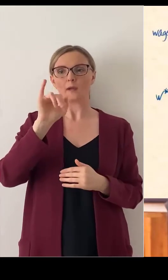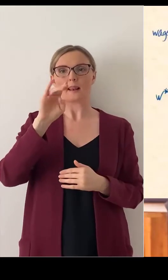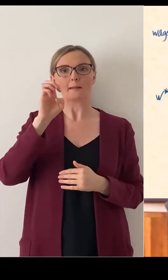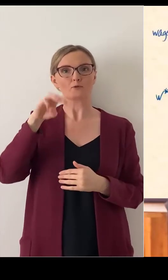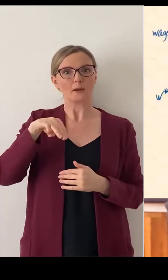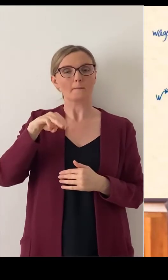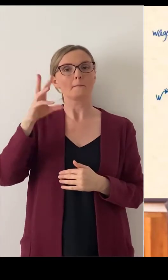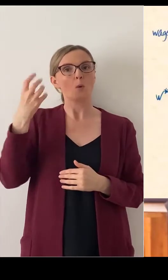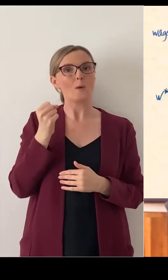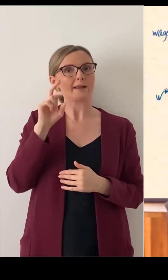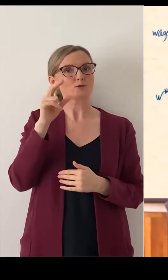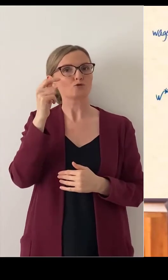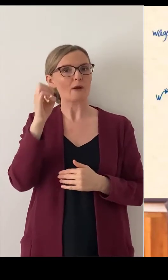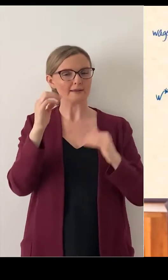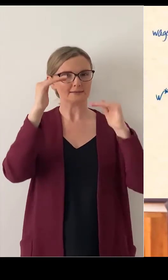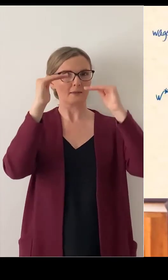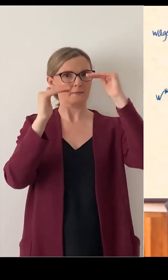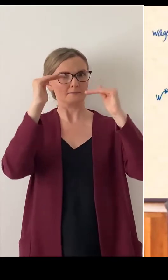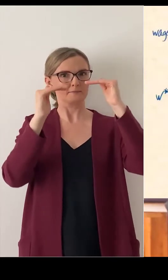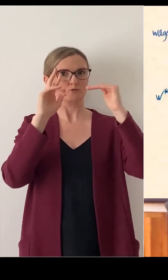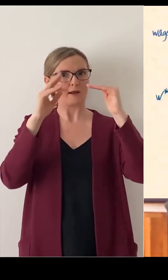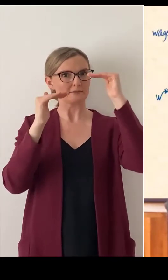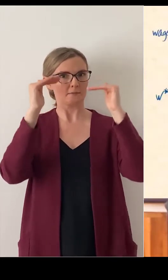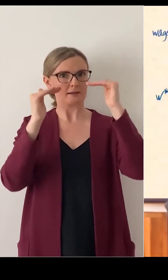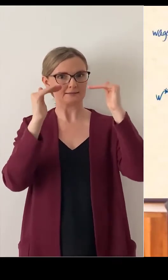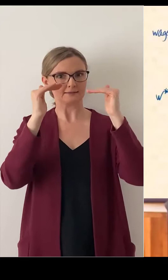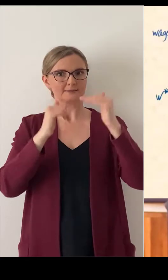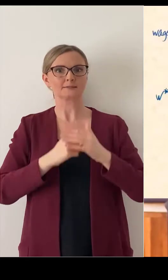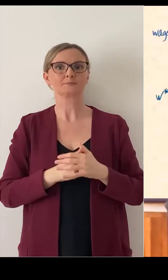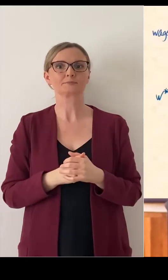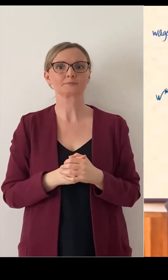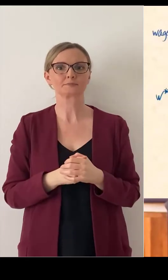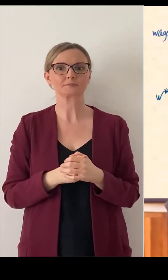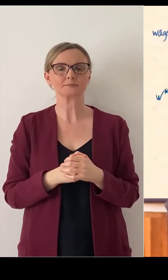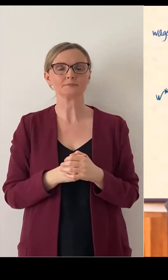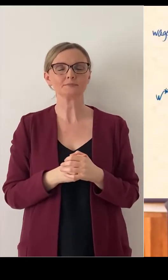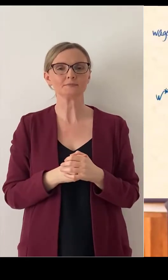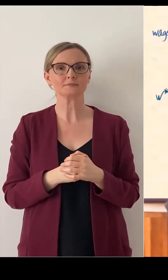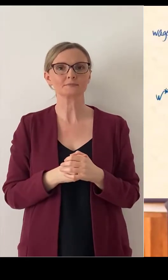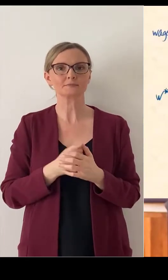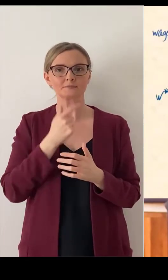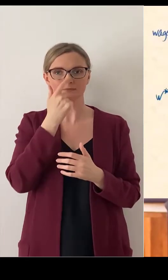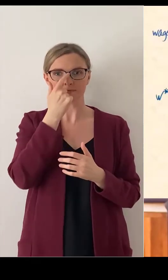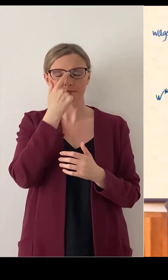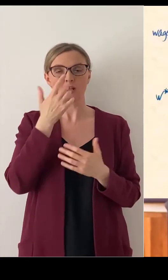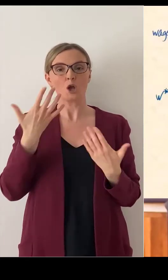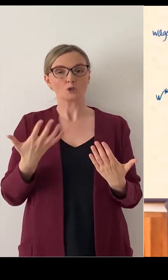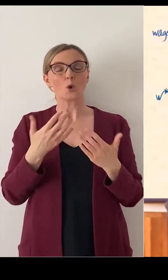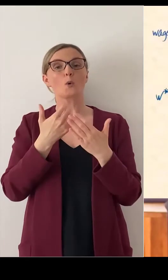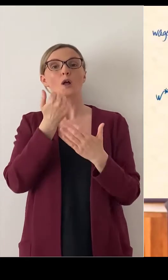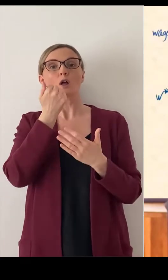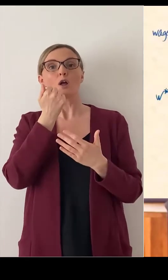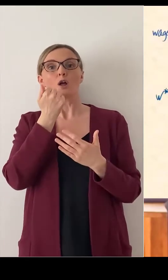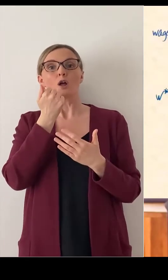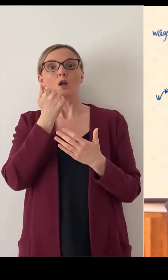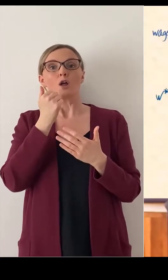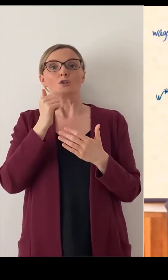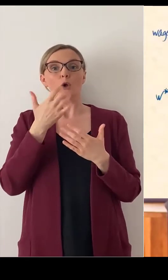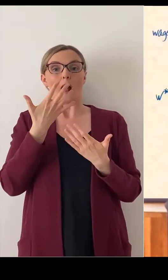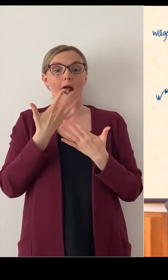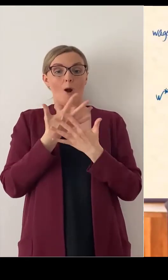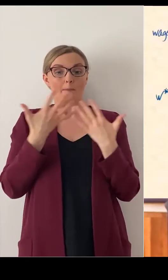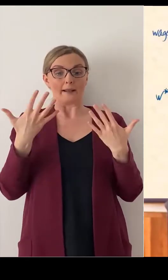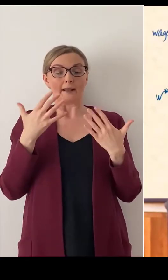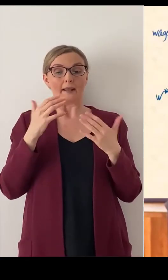wage rate, the quantity demanded of labor, the number of workers that the firms want